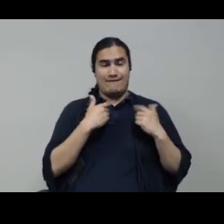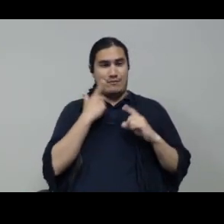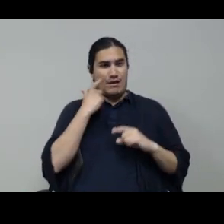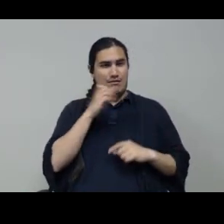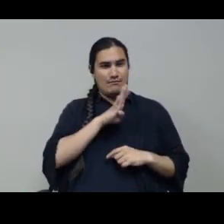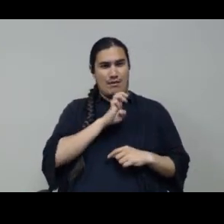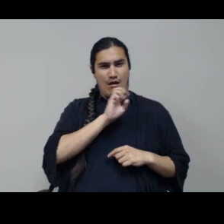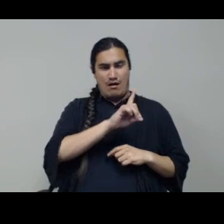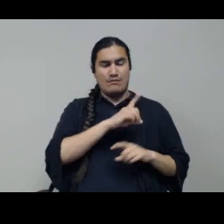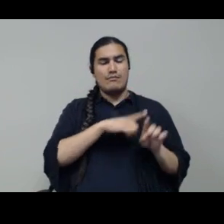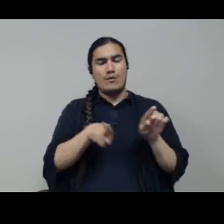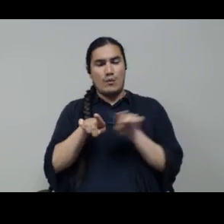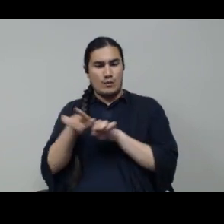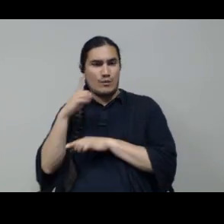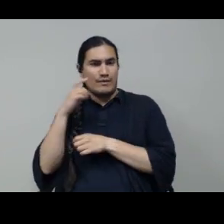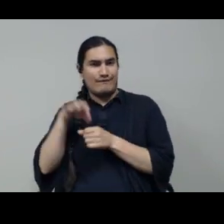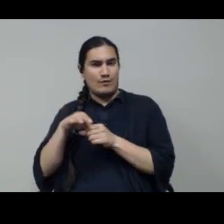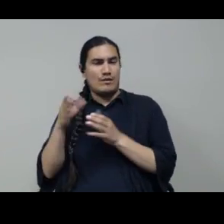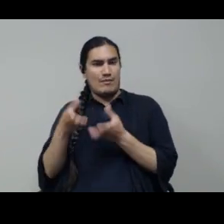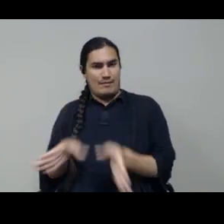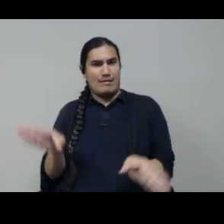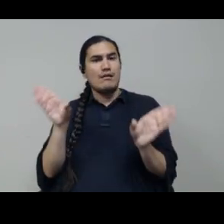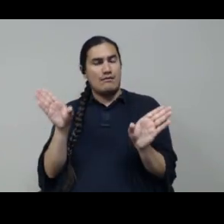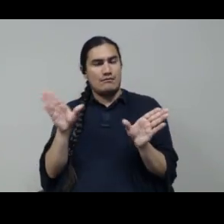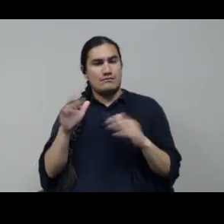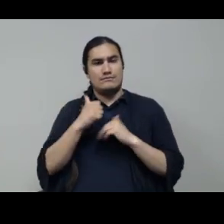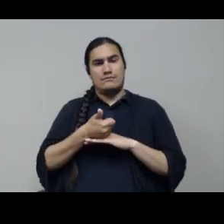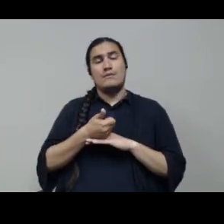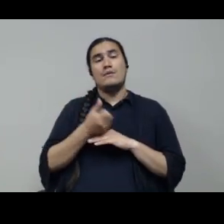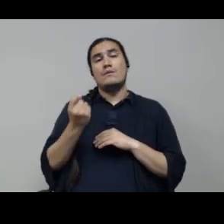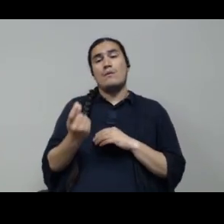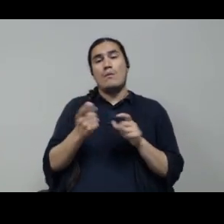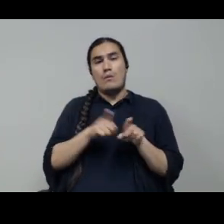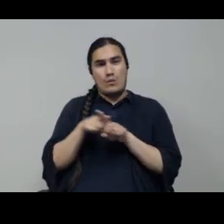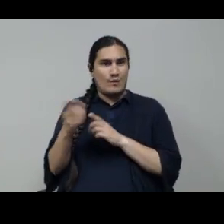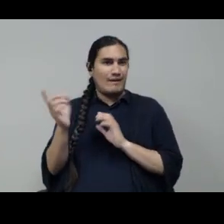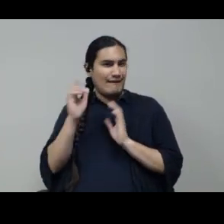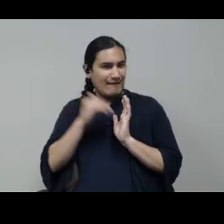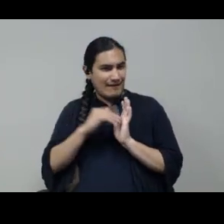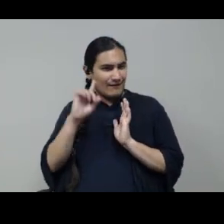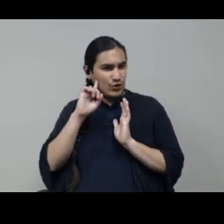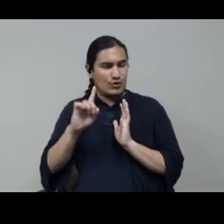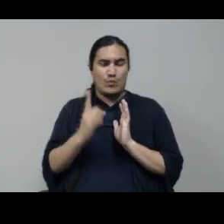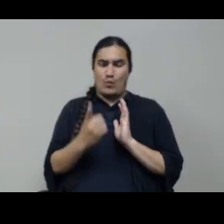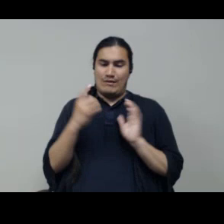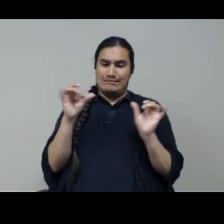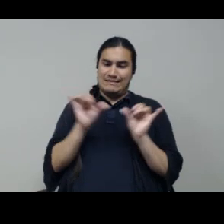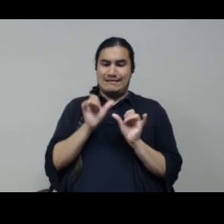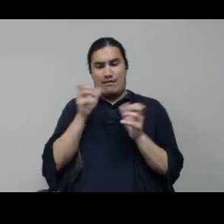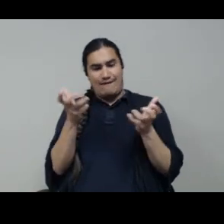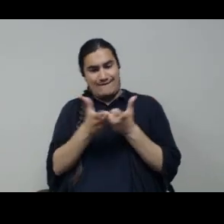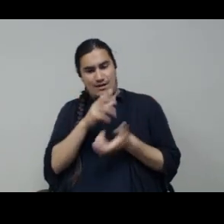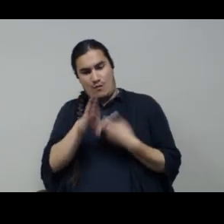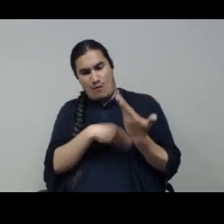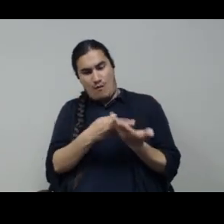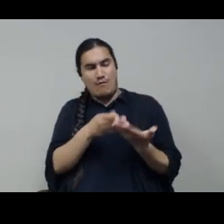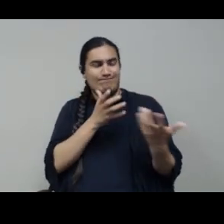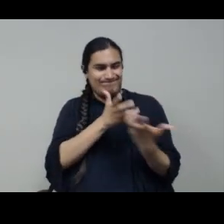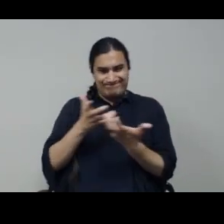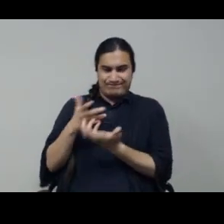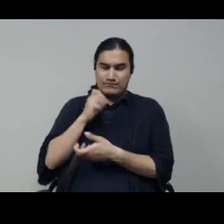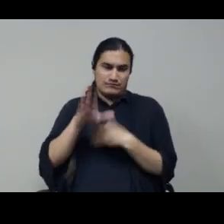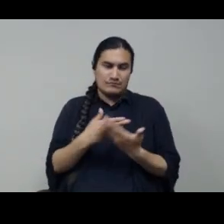by the voting public. I've also heard today consistently that one size doesn't fit all. Boy, that could not be more true. And I think that the best thing that